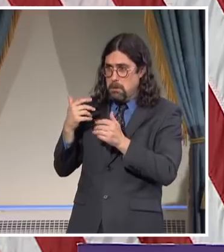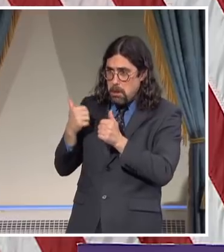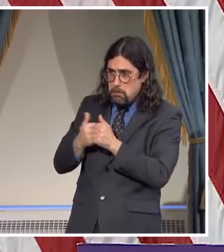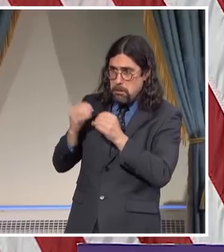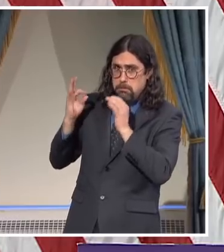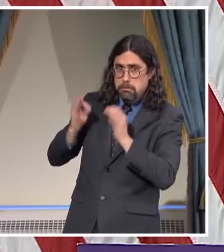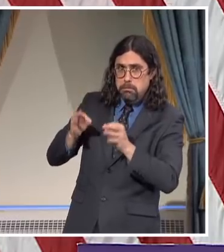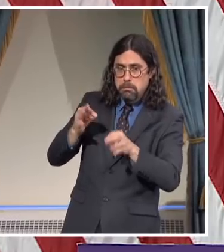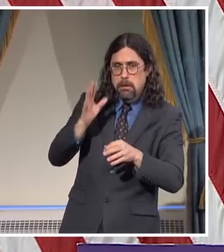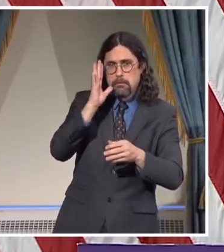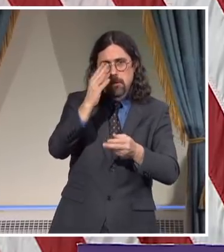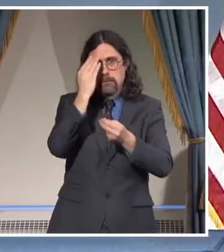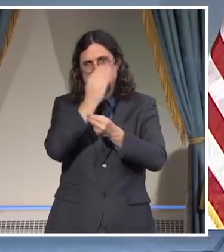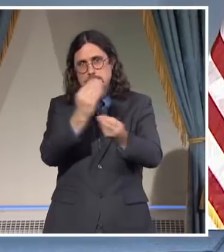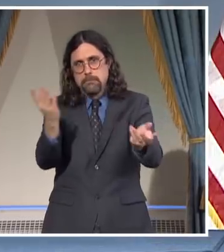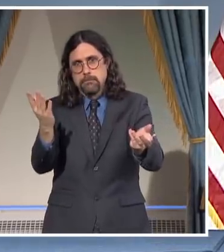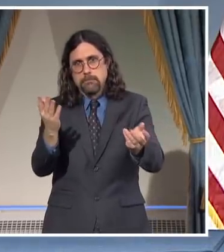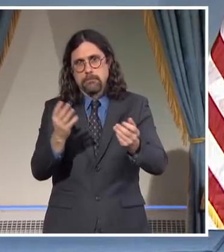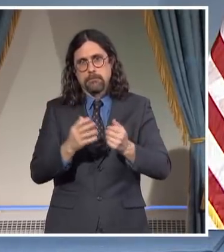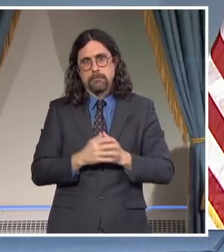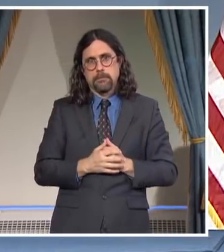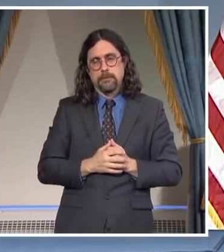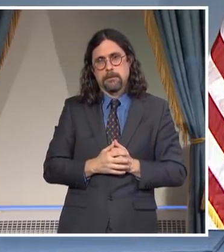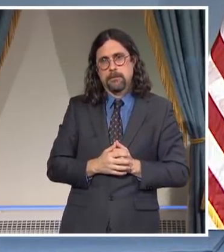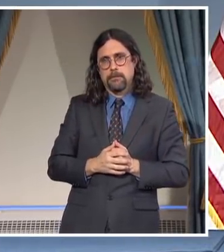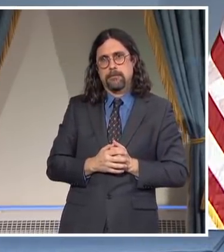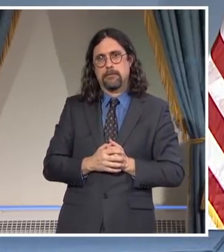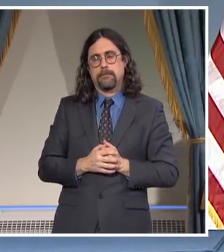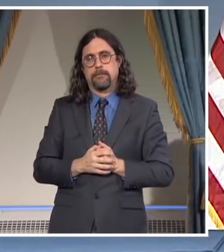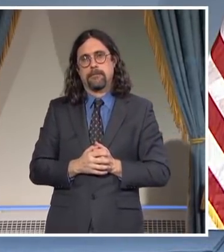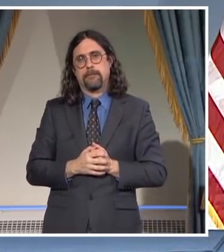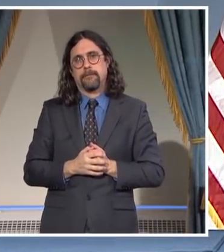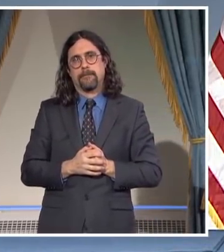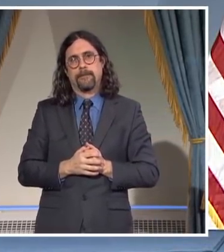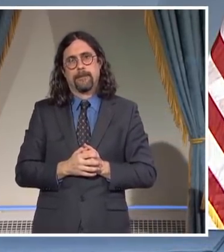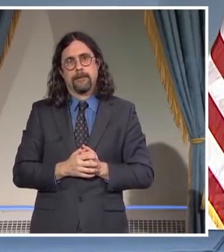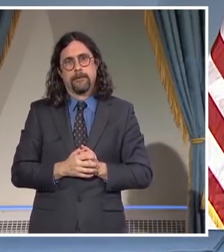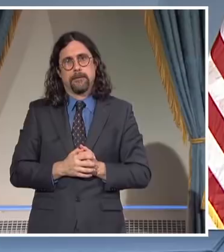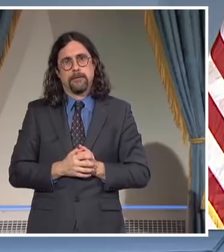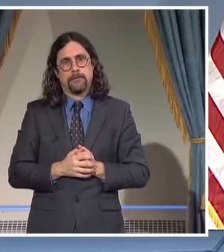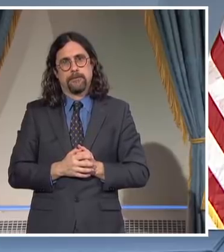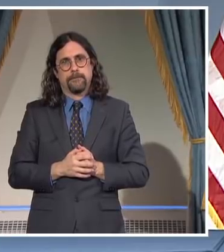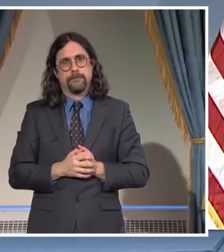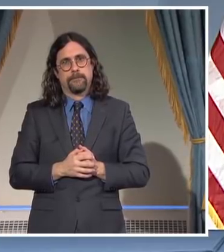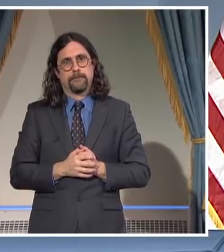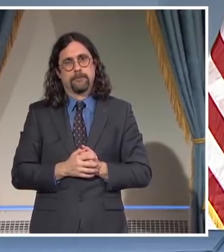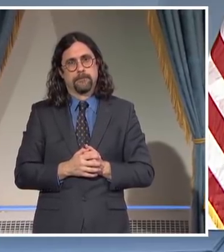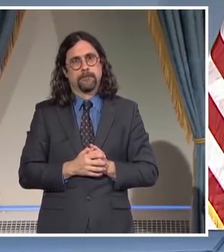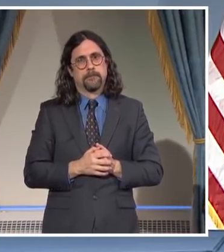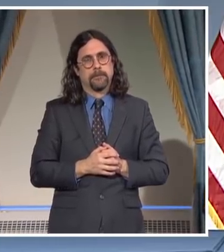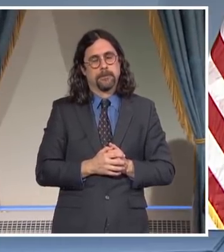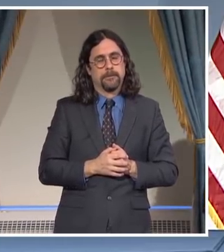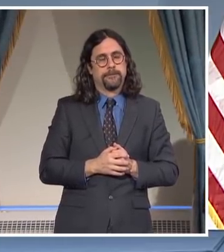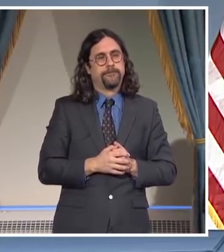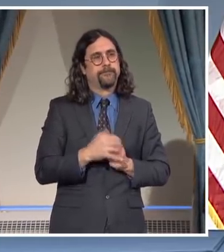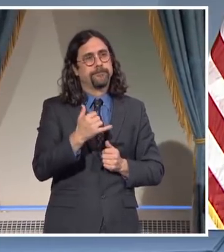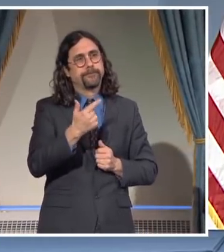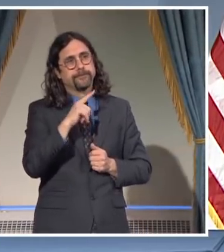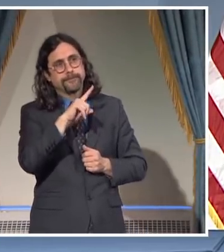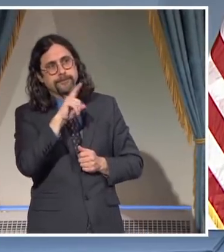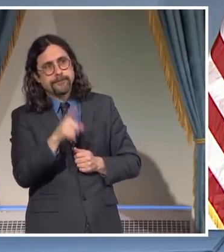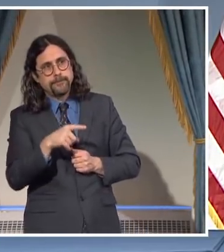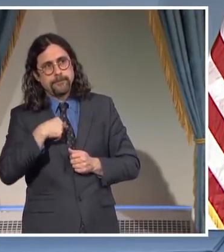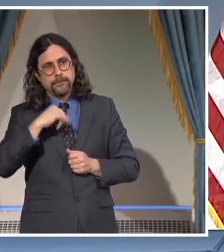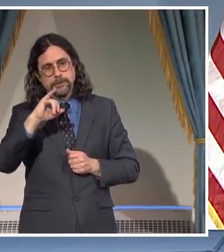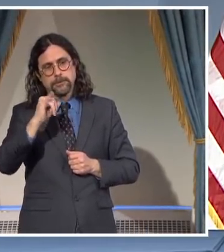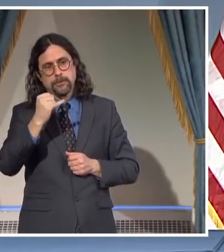my team follow up with you. Josh from ABC7. Josh? Hi there, Mr. Mayor. How are you? Good,